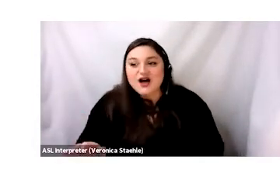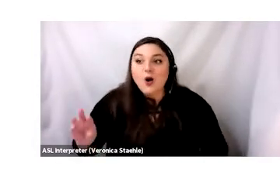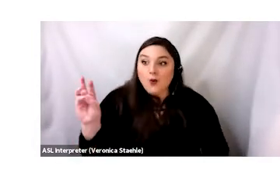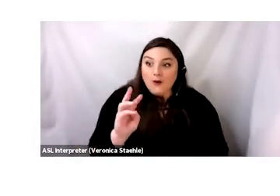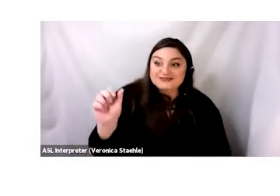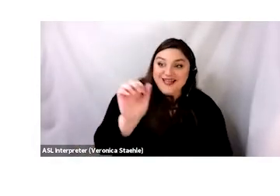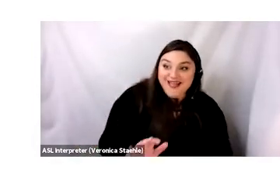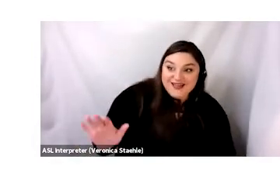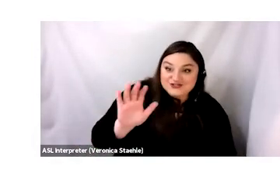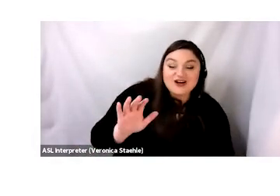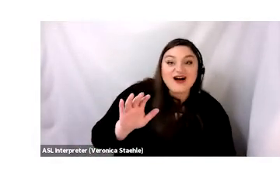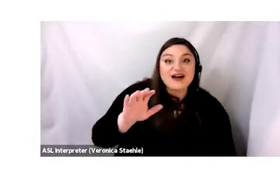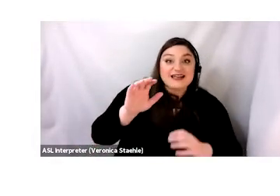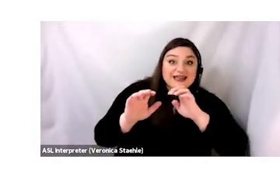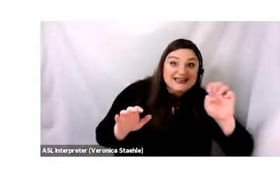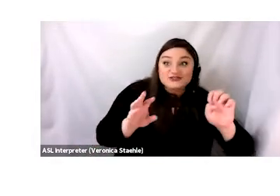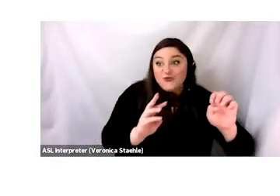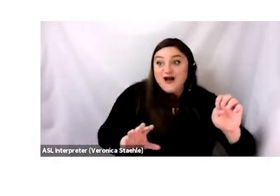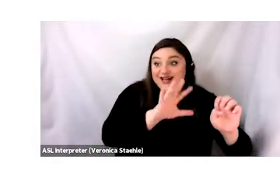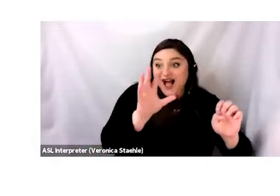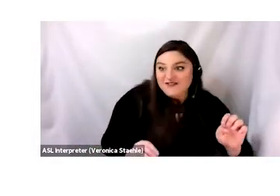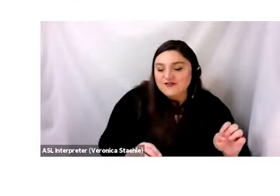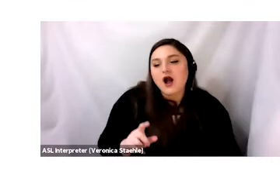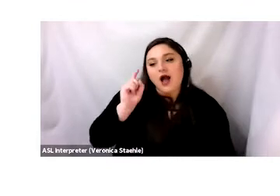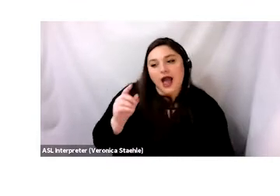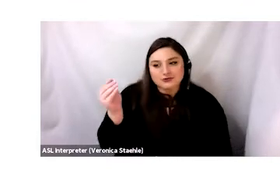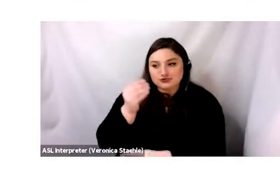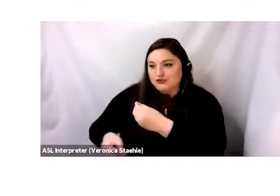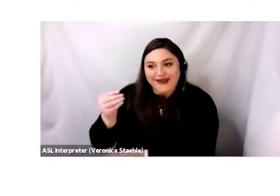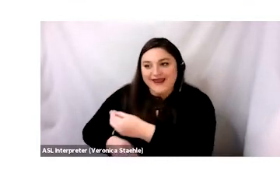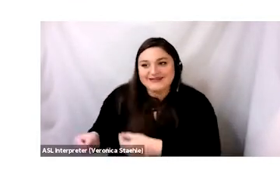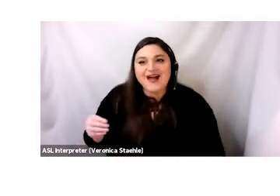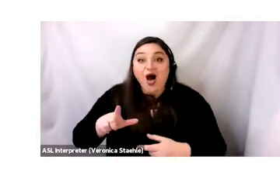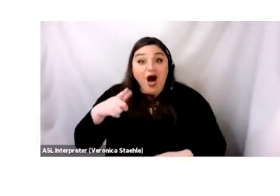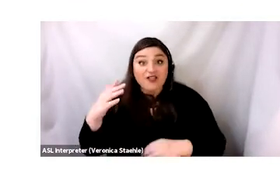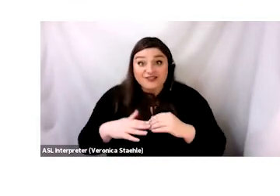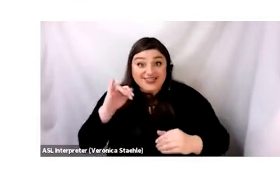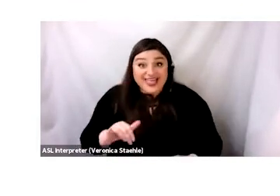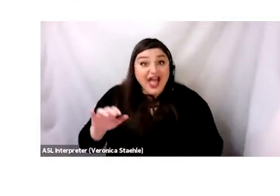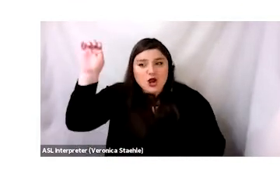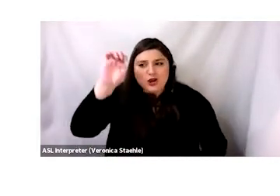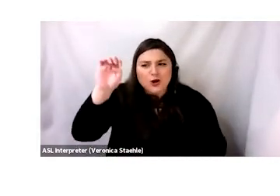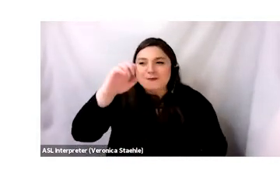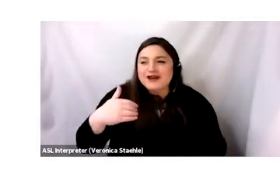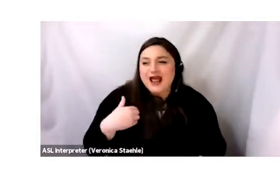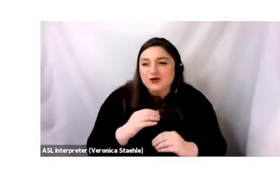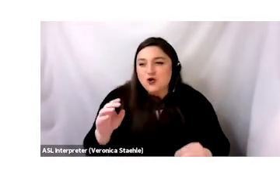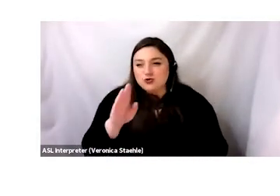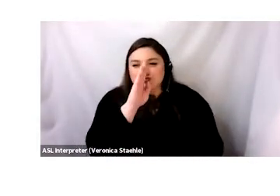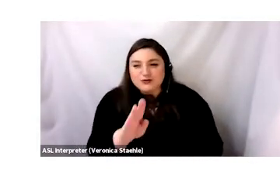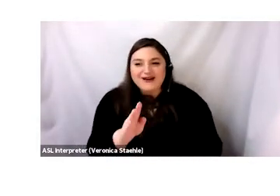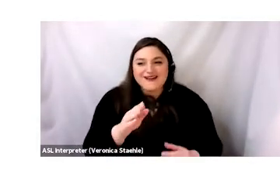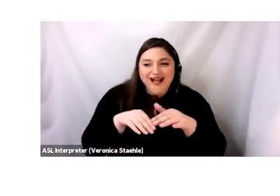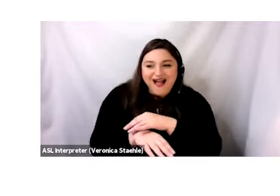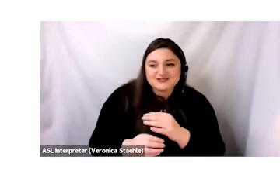they were not tapped into, they didn't really have access to this plant, to this fiber. But European explorers and navigators